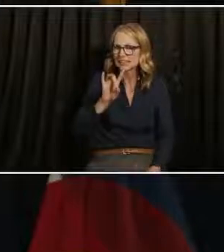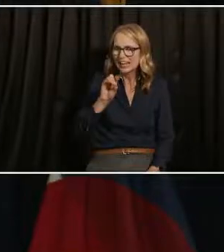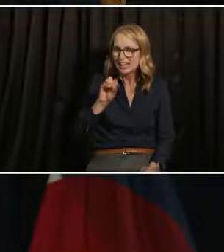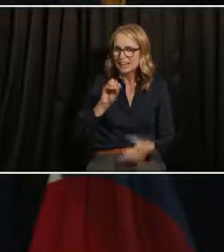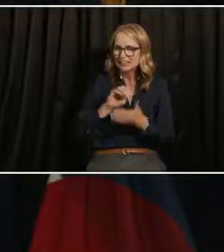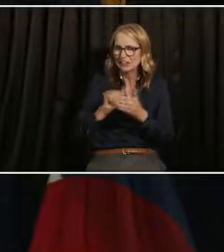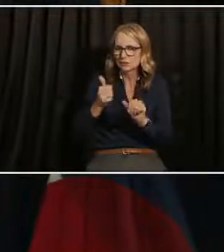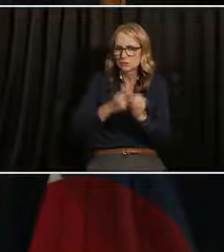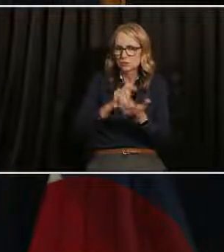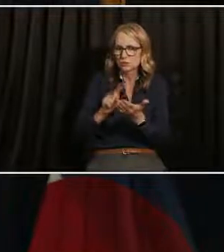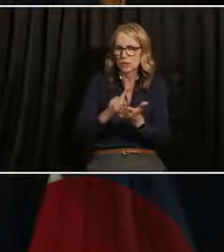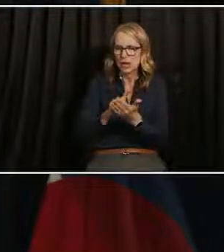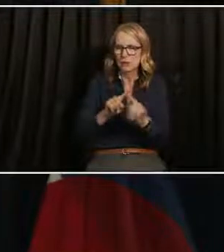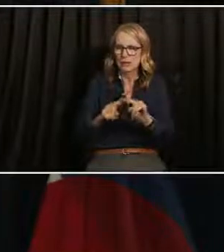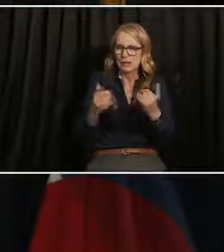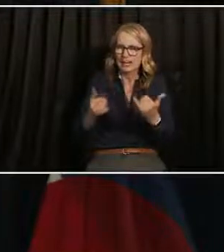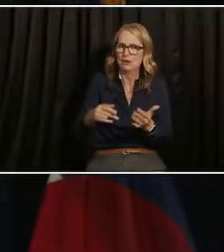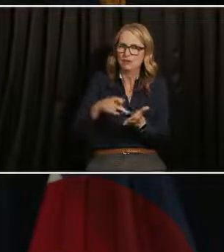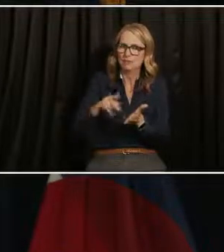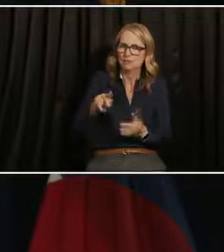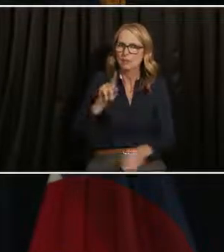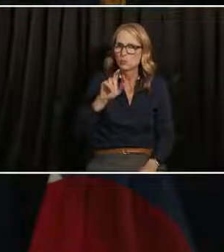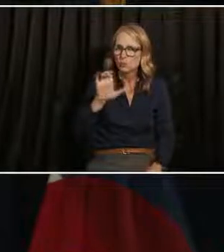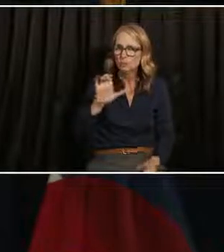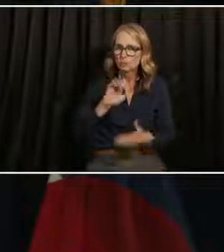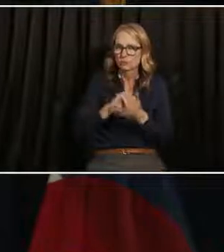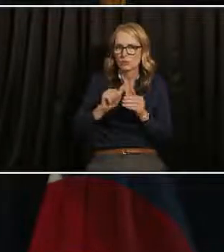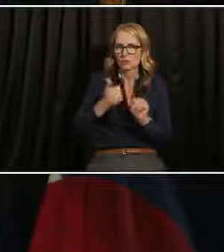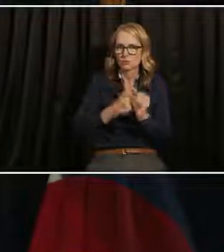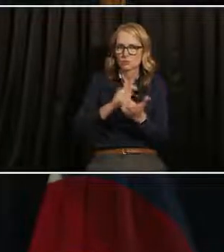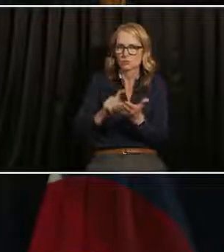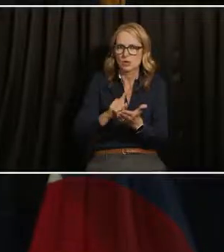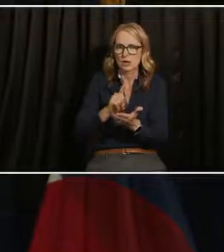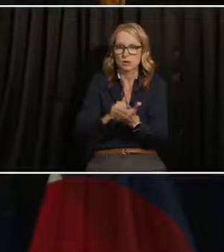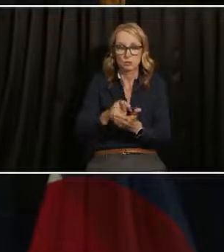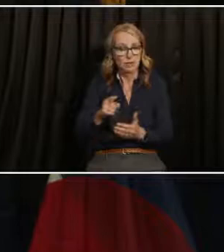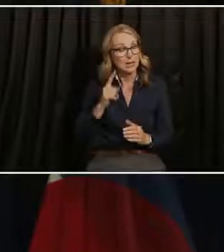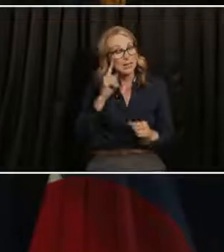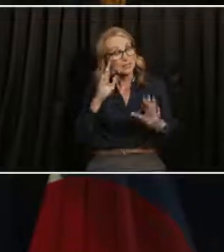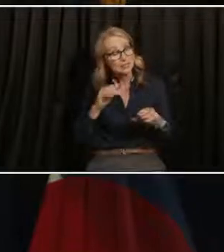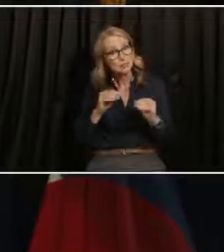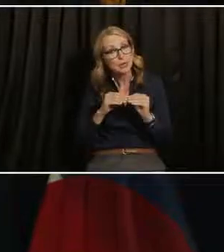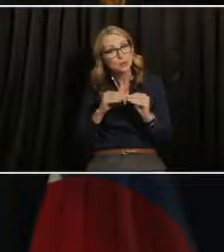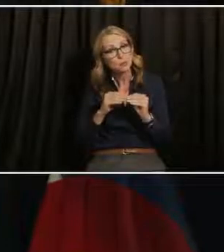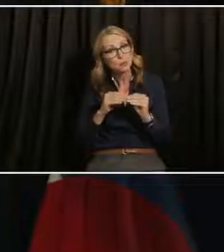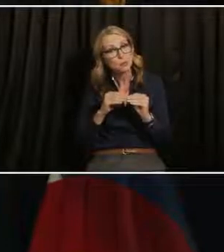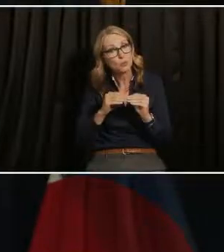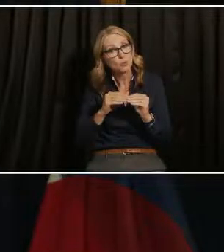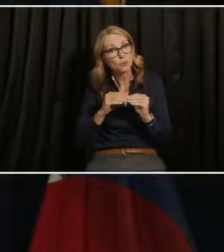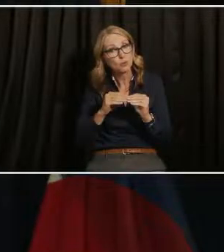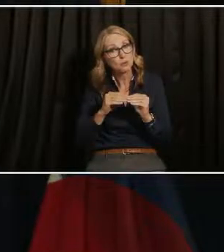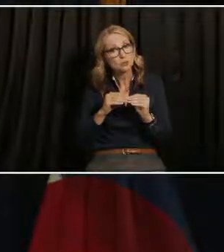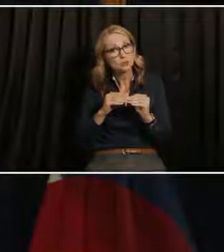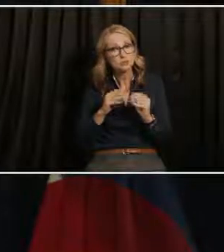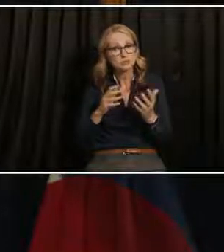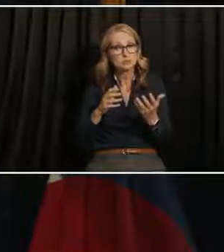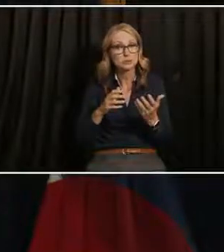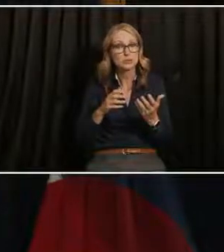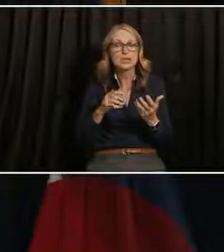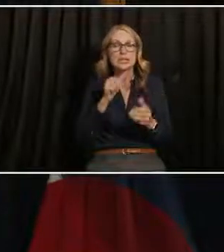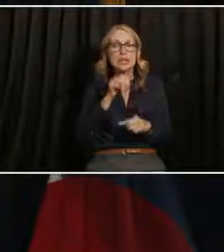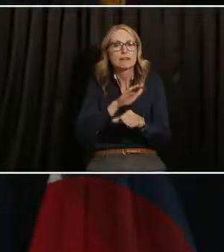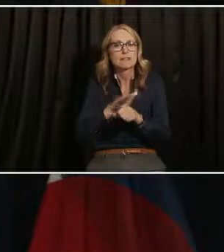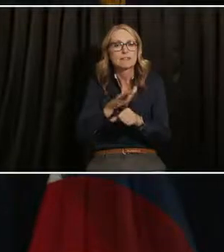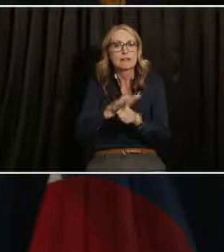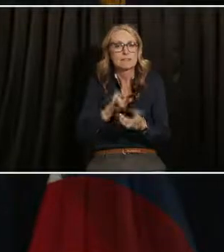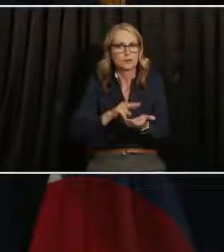And they're anticipating even more labor shortages with the mandates coming up and those deadlines. 2 questions. 1,